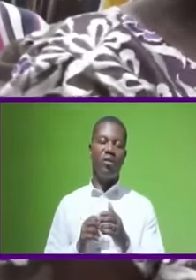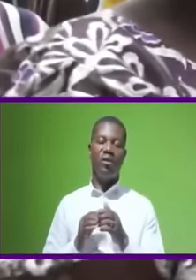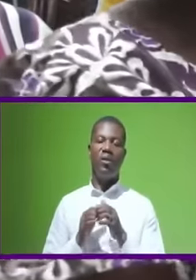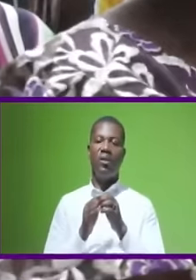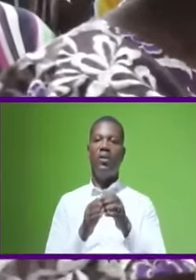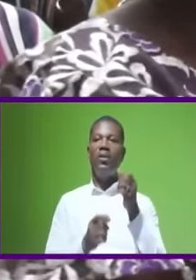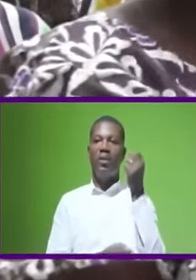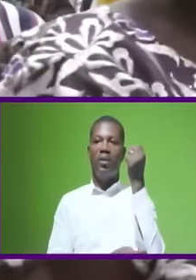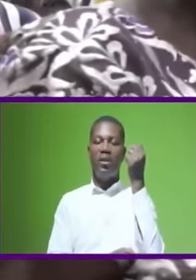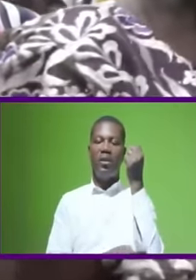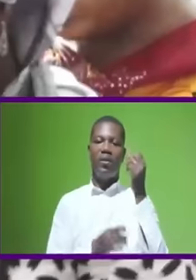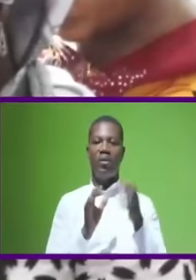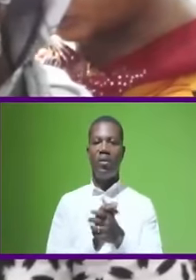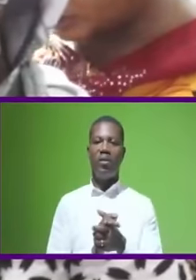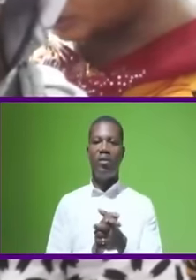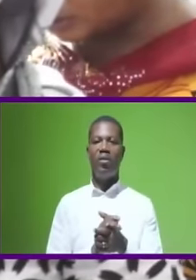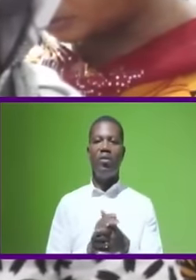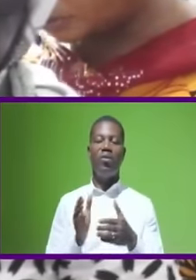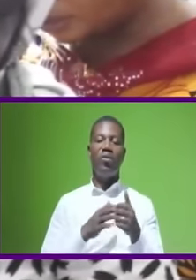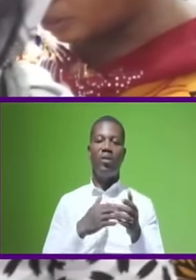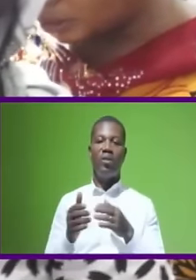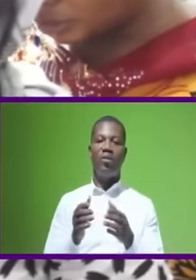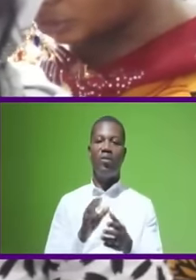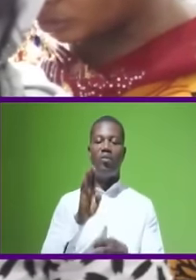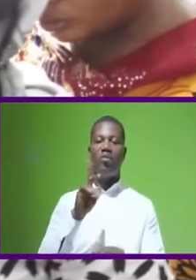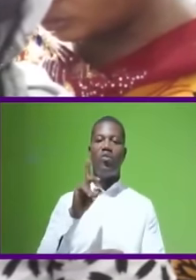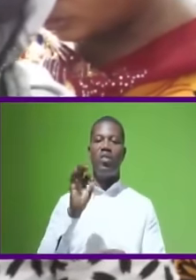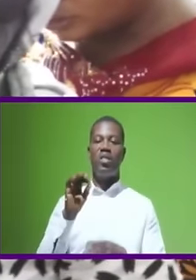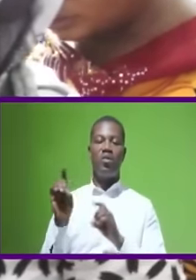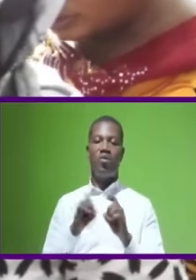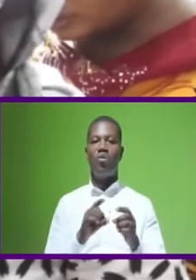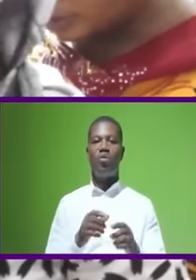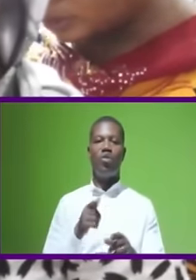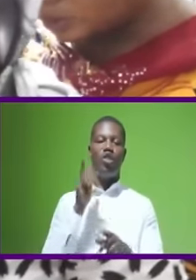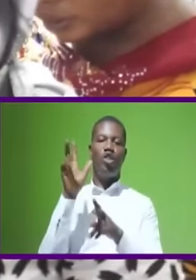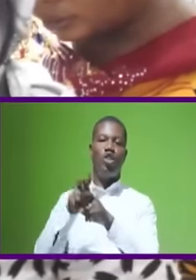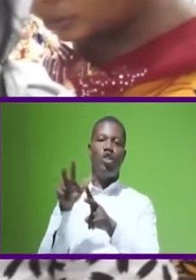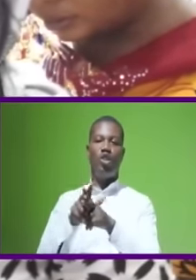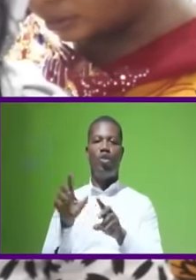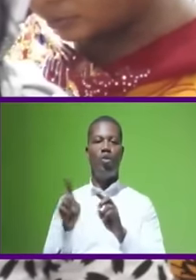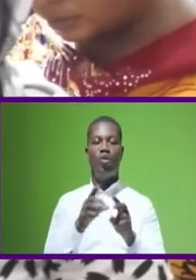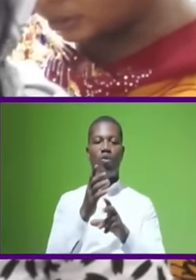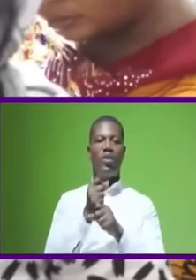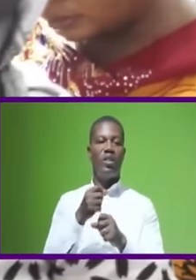mira uma yeriso frewo